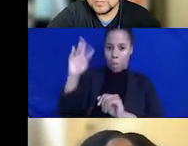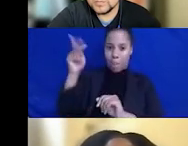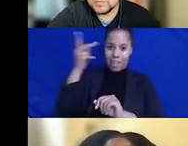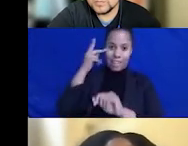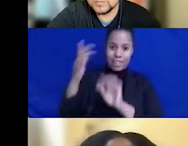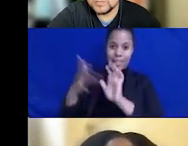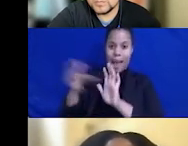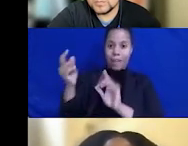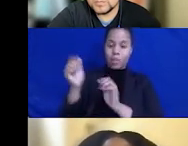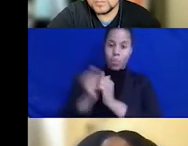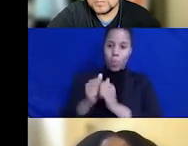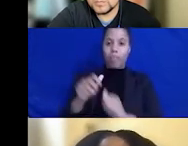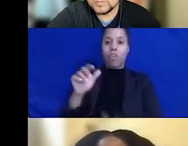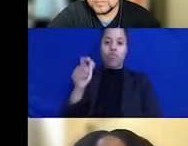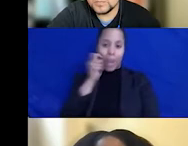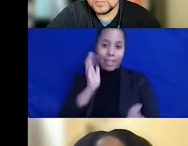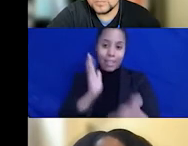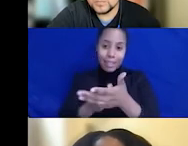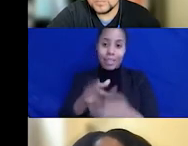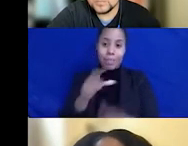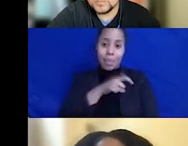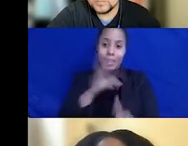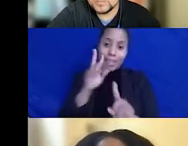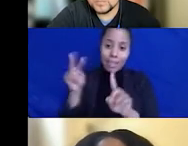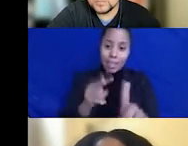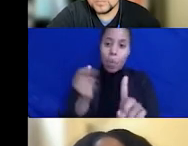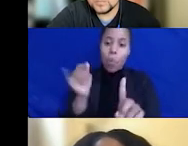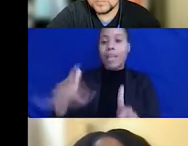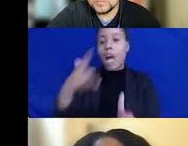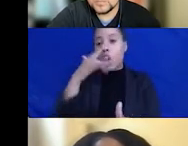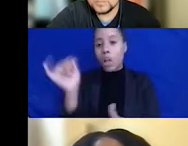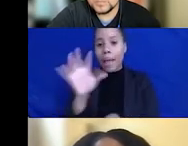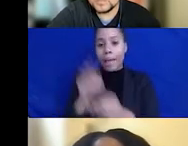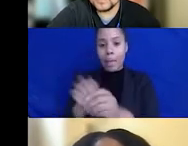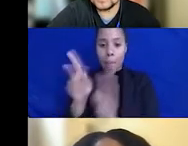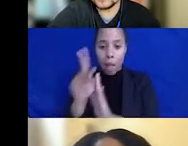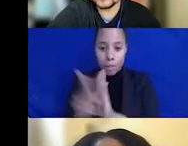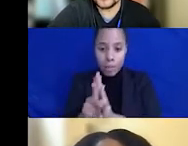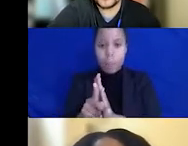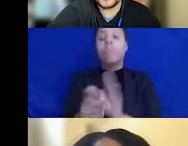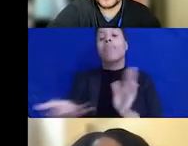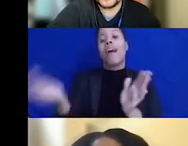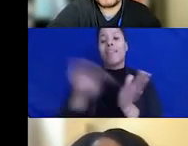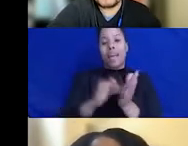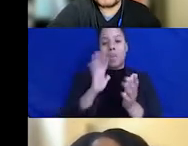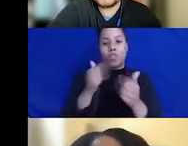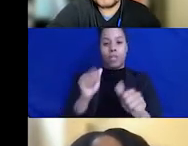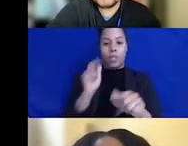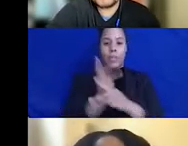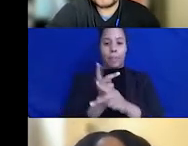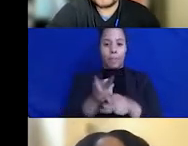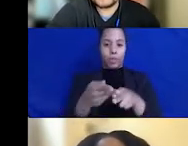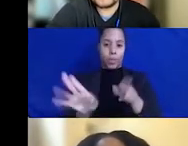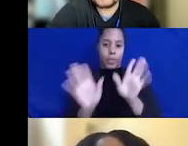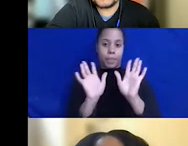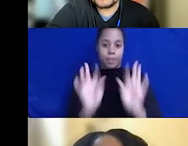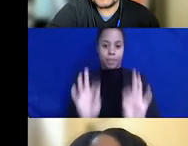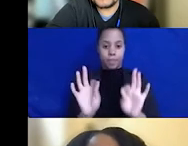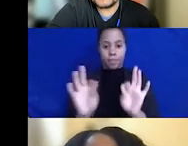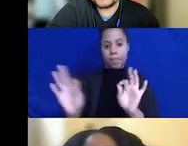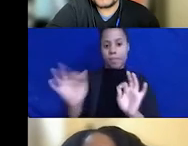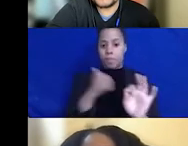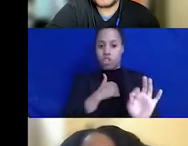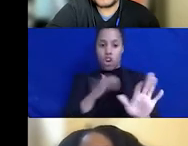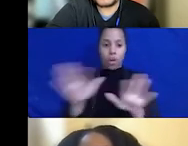racist policing looks like in policy. But again, I'm gonna try and keep it big picture. And I